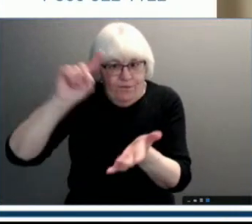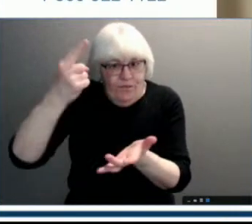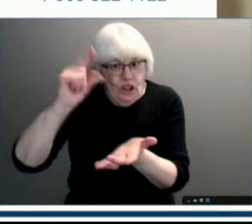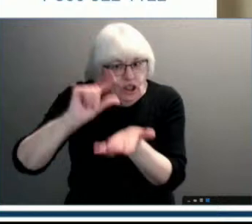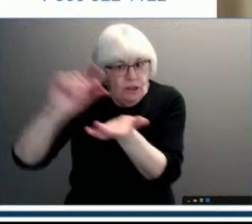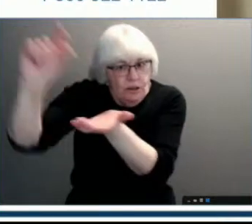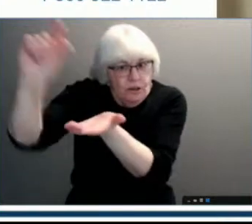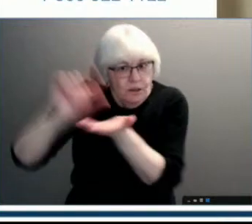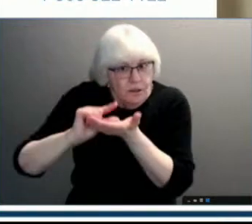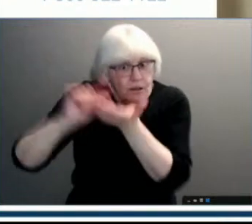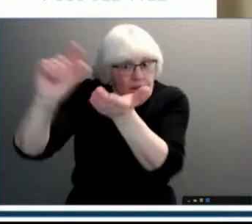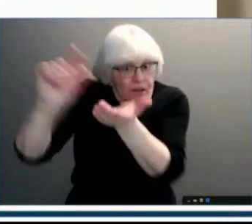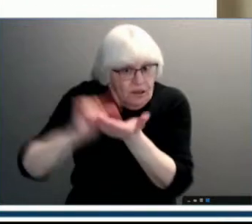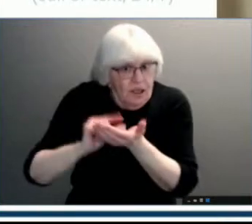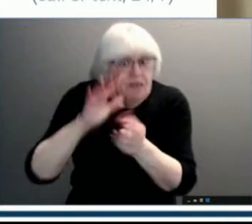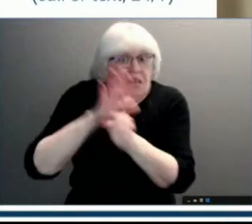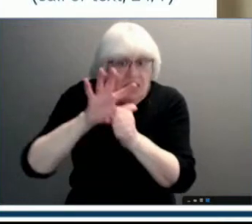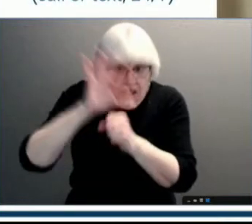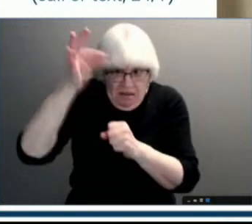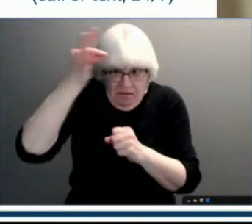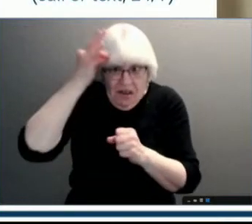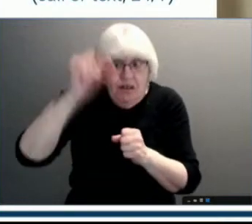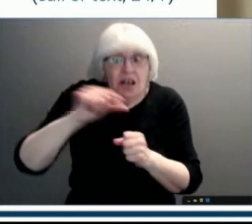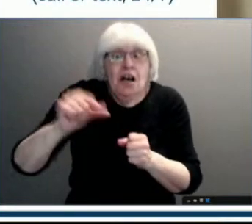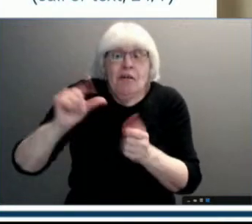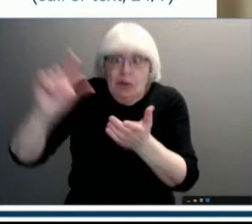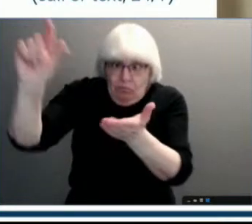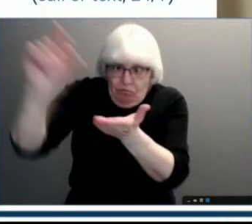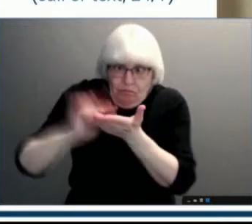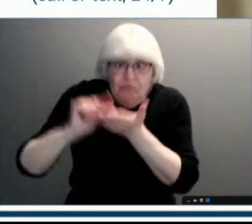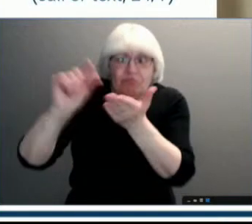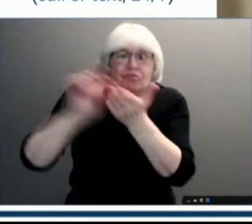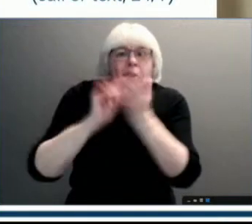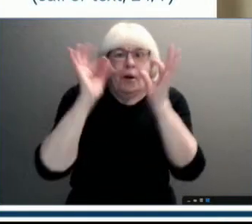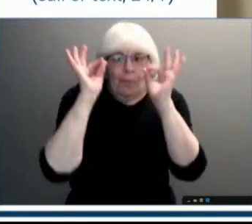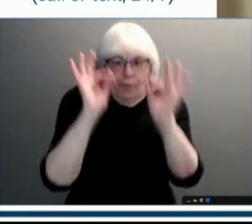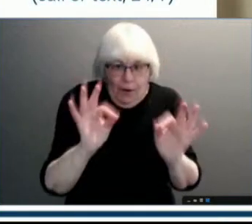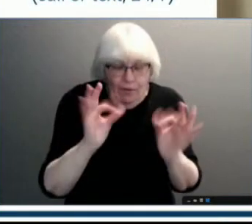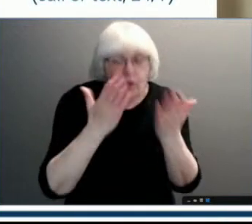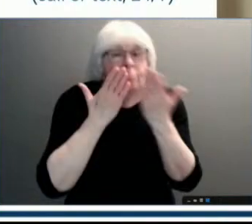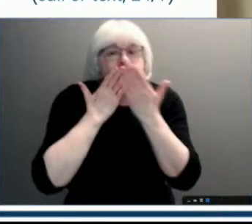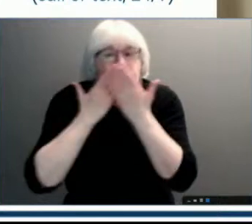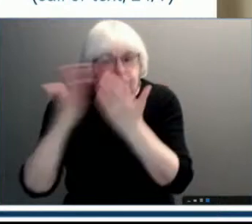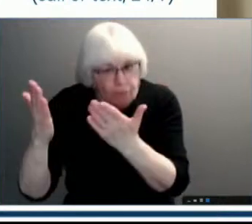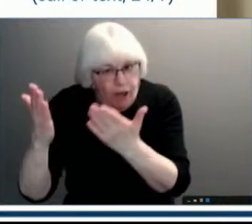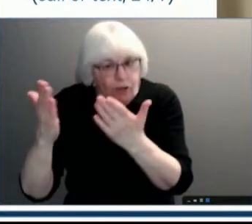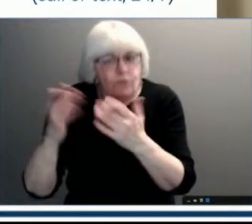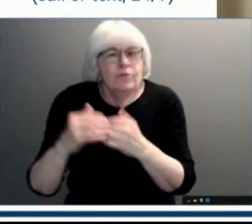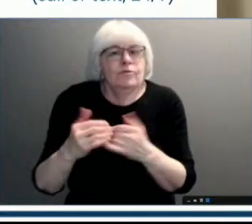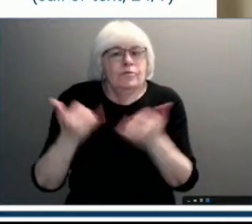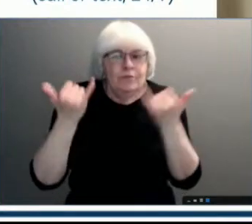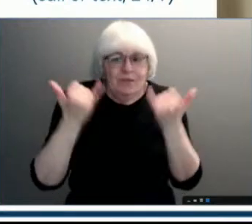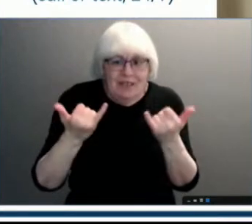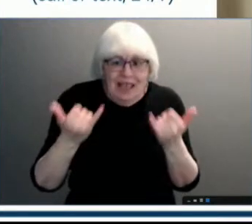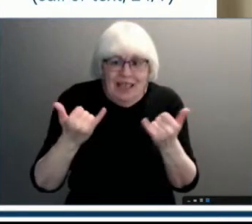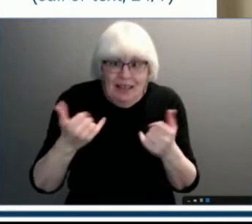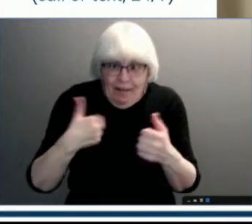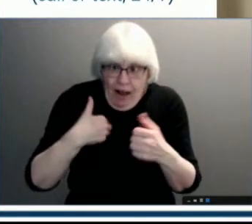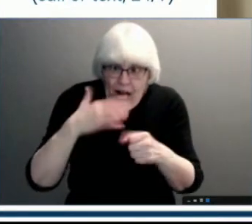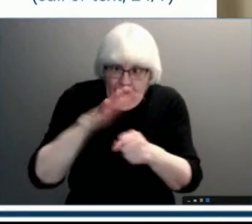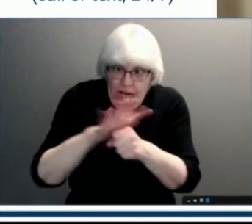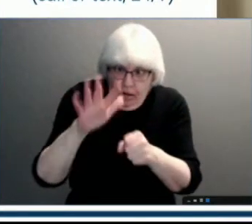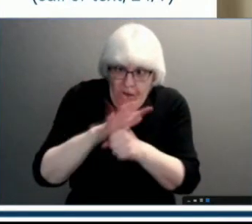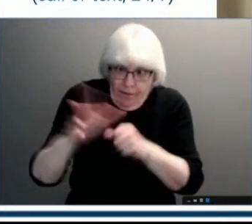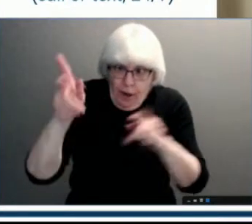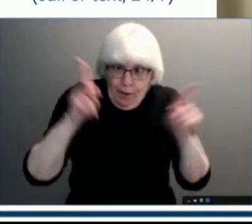and we're really thankful for that. So now we look at the next challenge is, do we have the human resources to make it happen? Do we have the